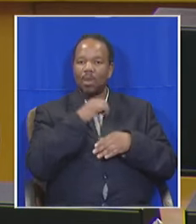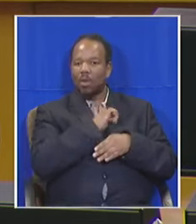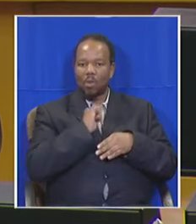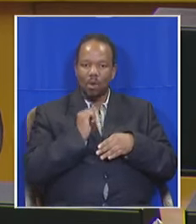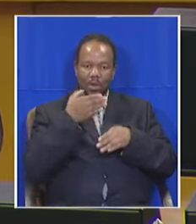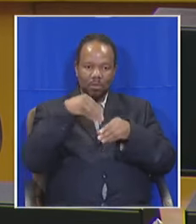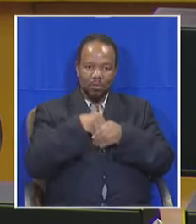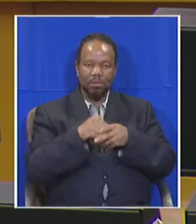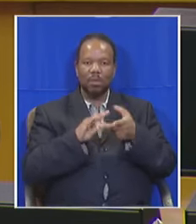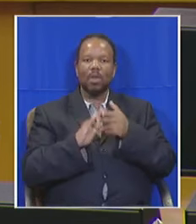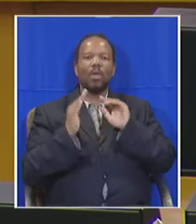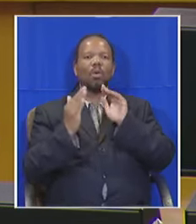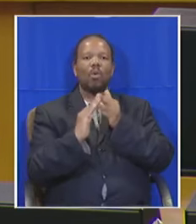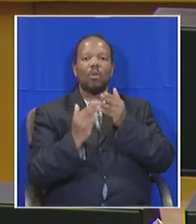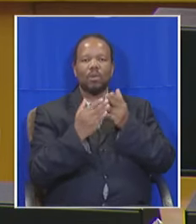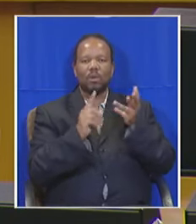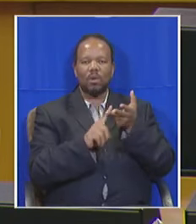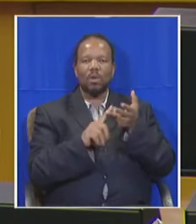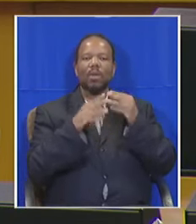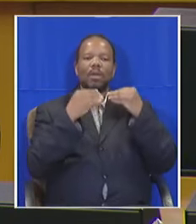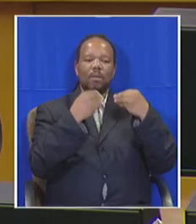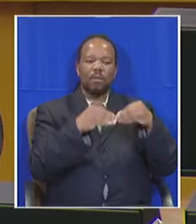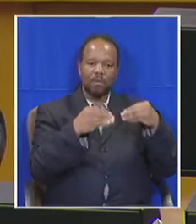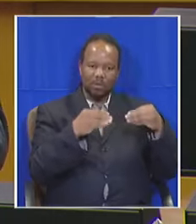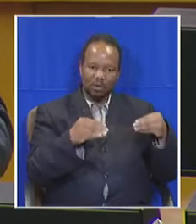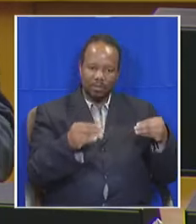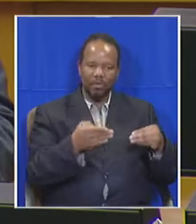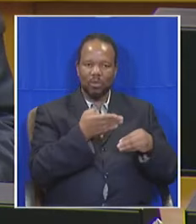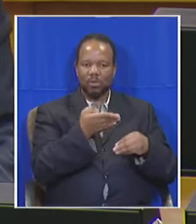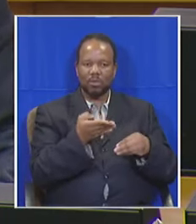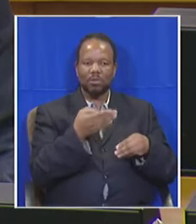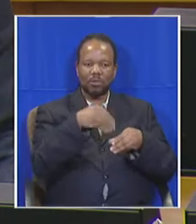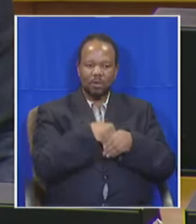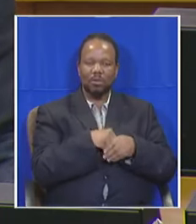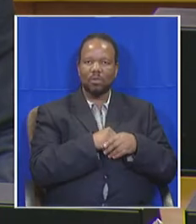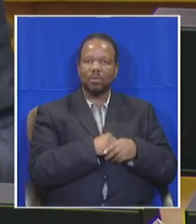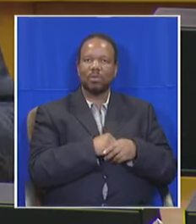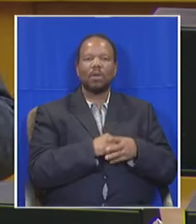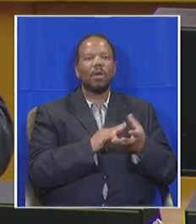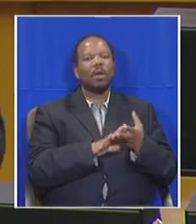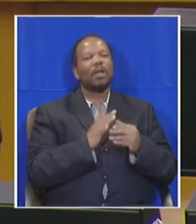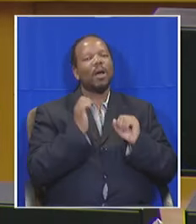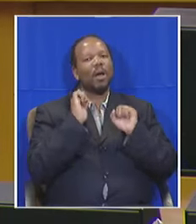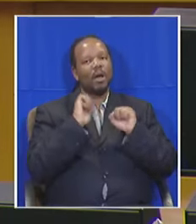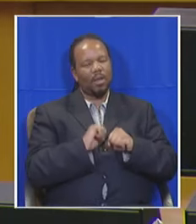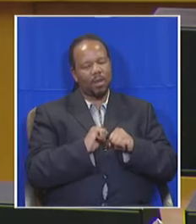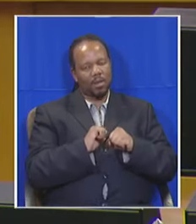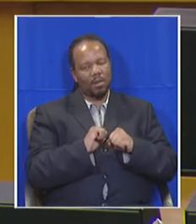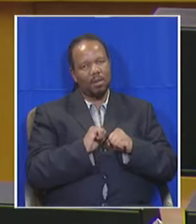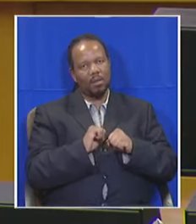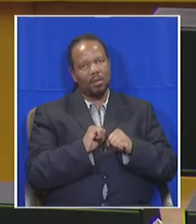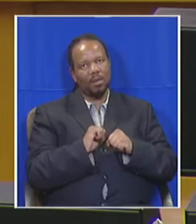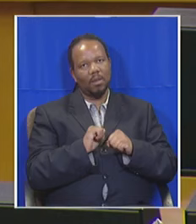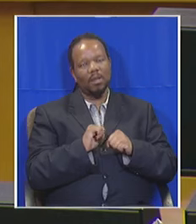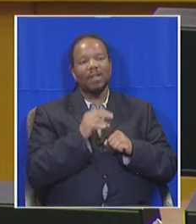communities, and also the entrepreneurs in general. We do agree also that we could handle this